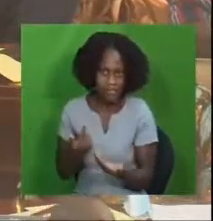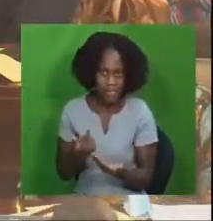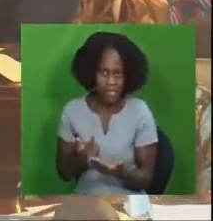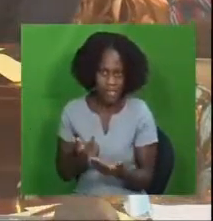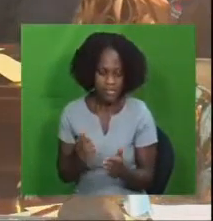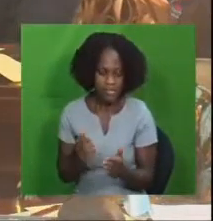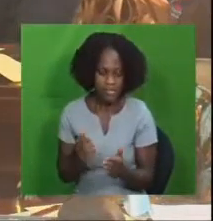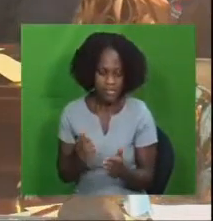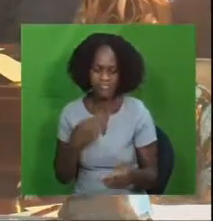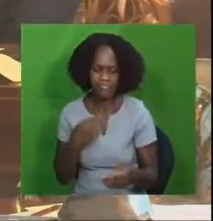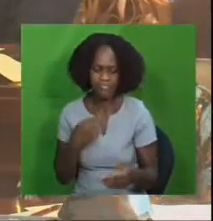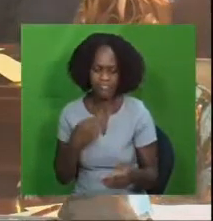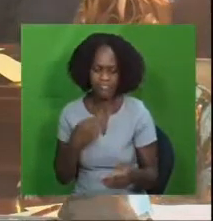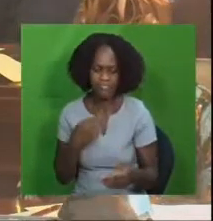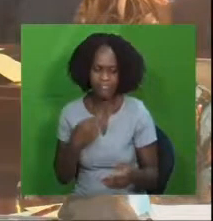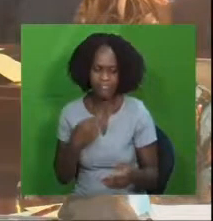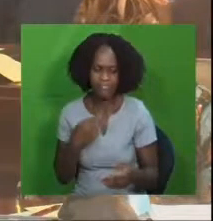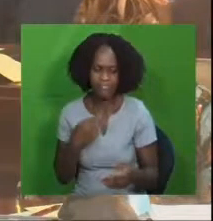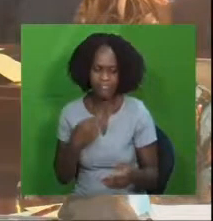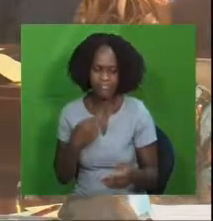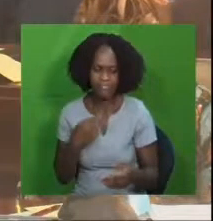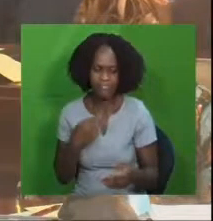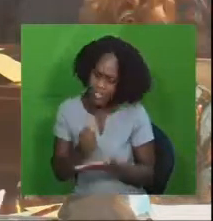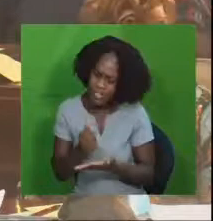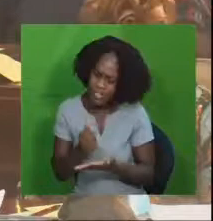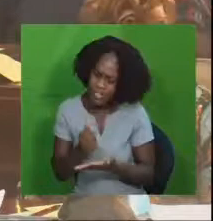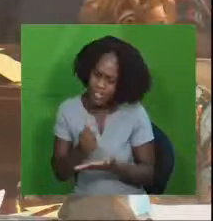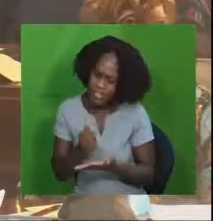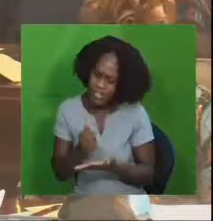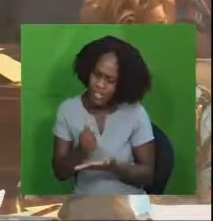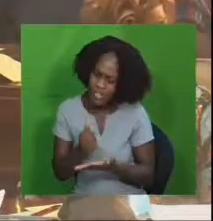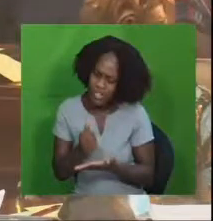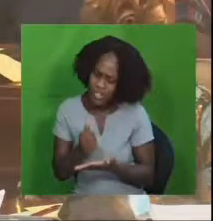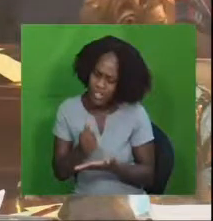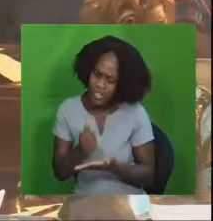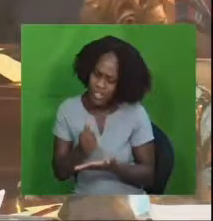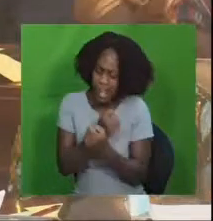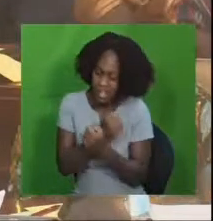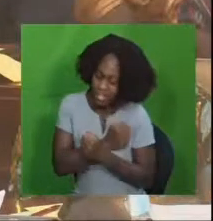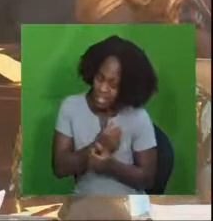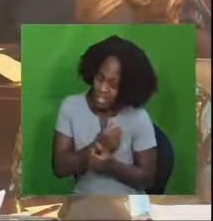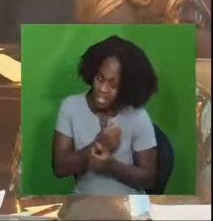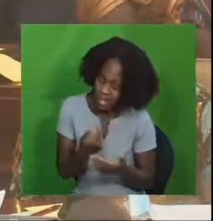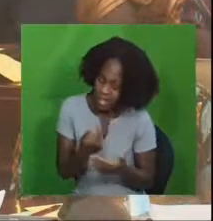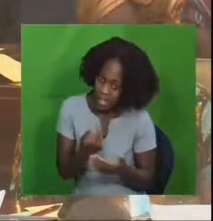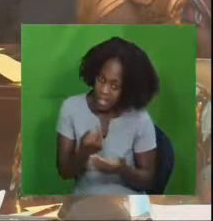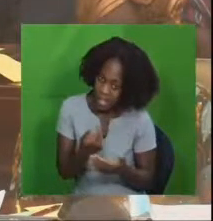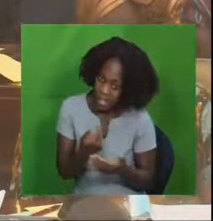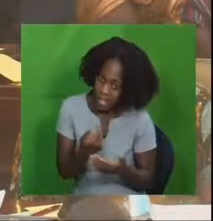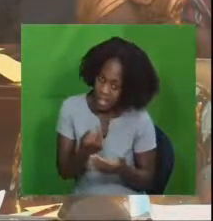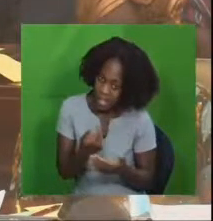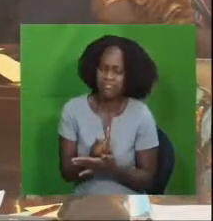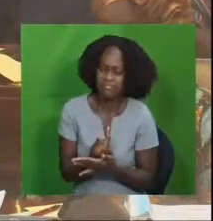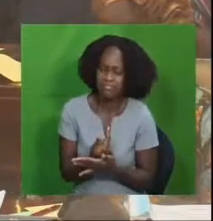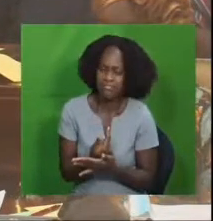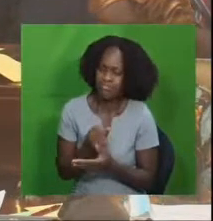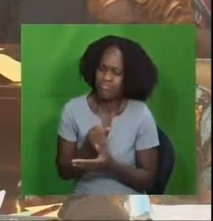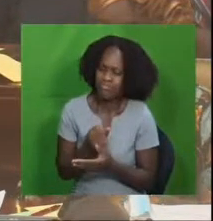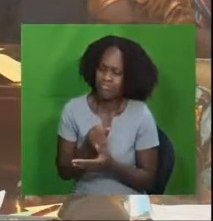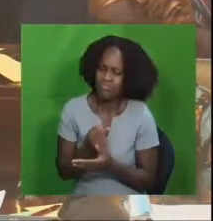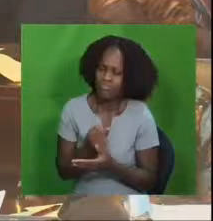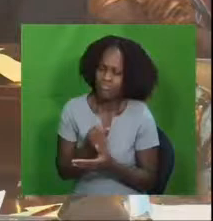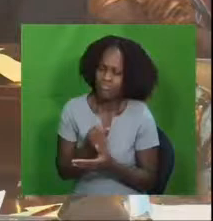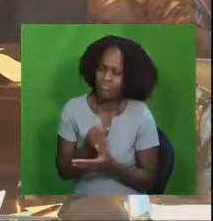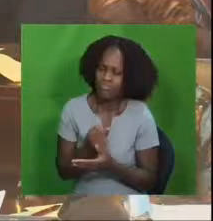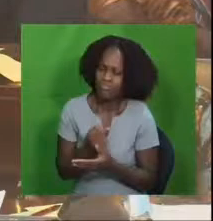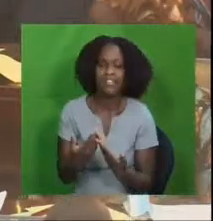other side to also look at it favorably if they really love the country and make sure we address this homegrown, we pick